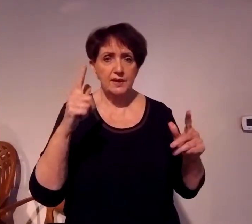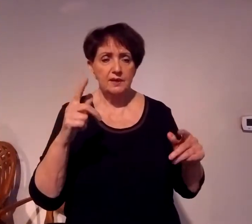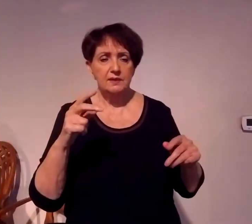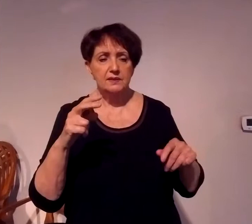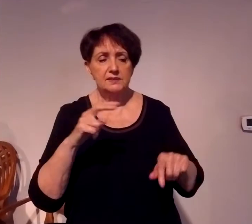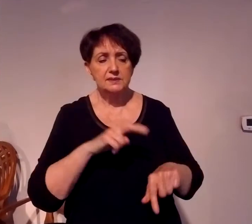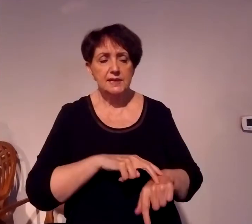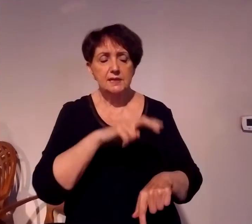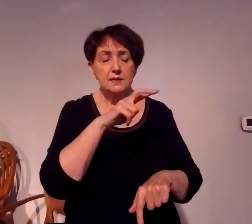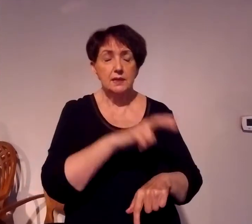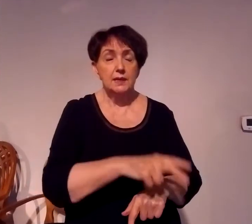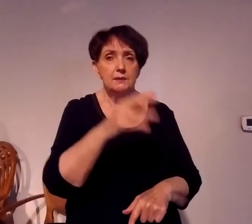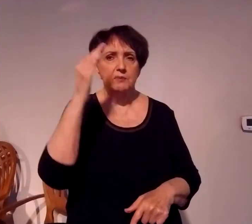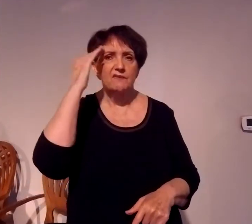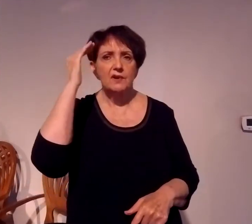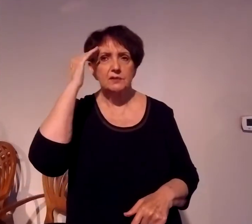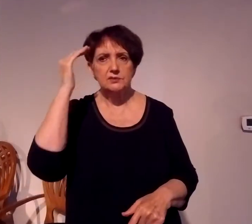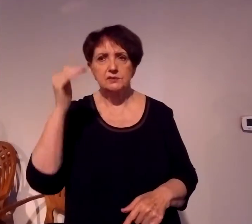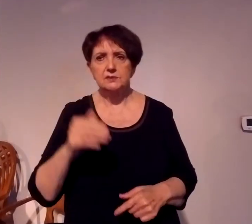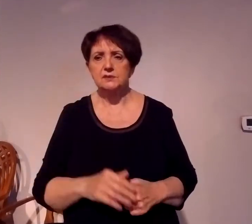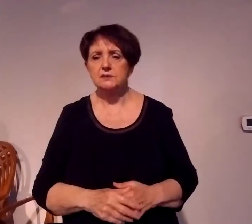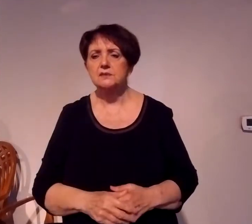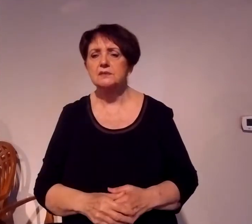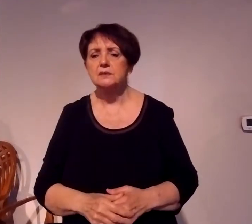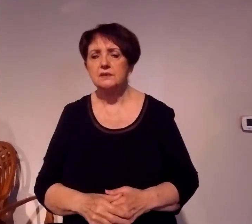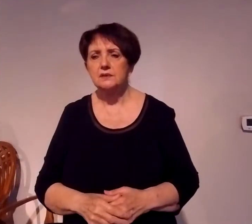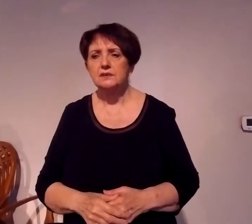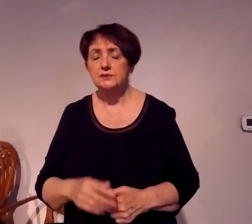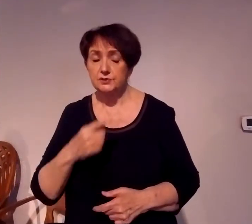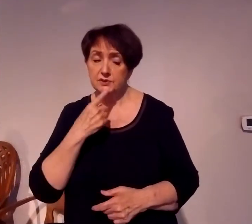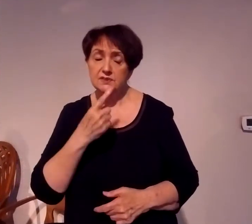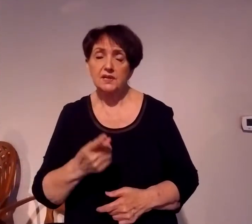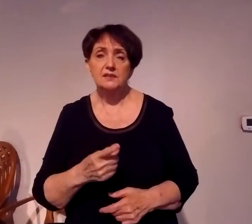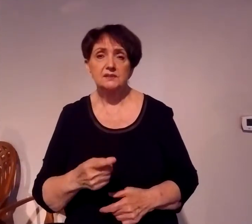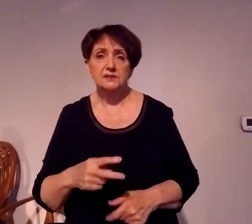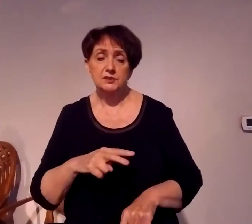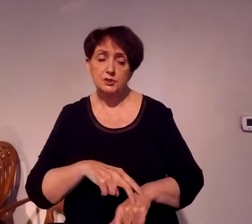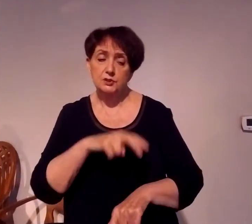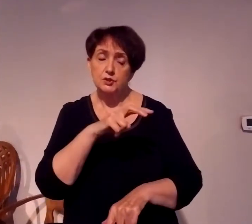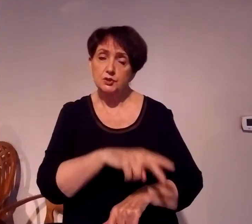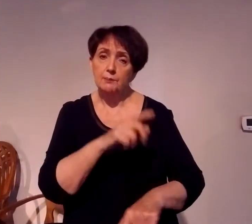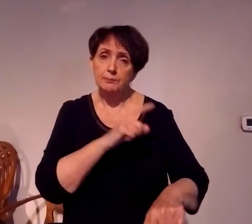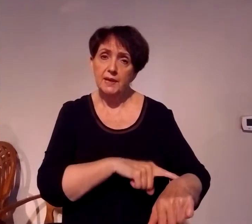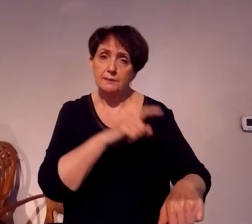of consciousness. And she says, it's jump time.